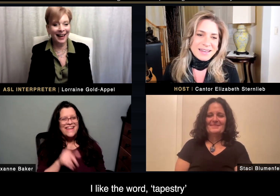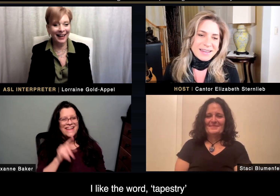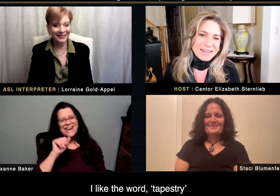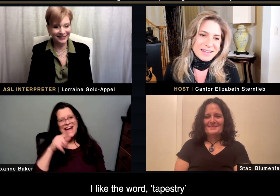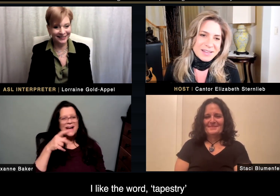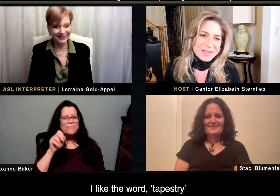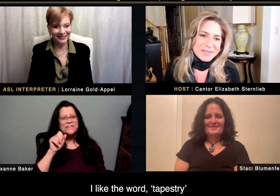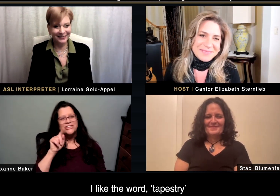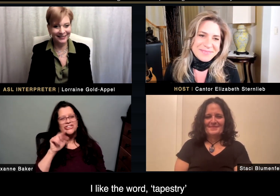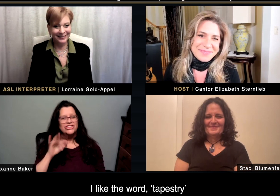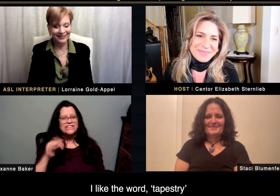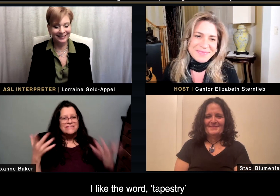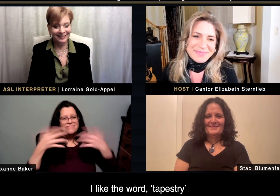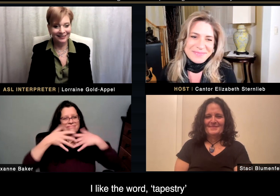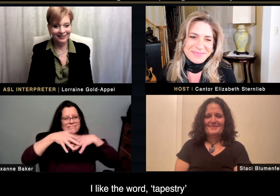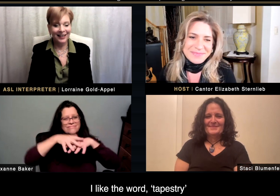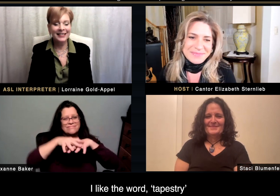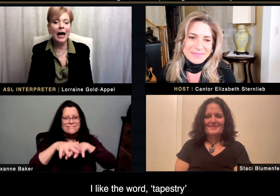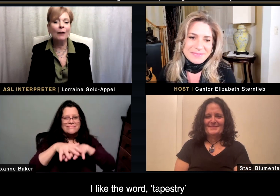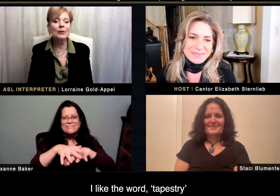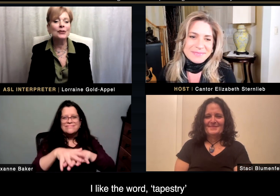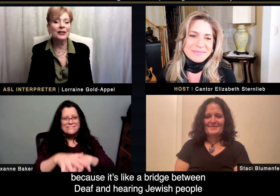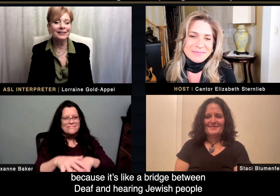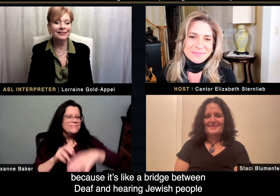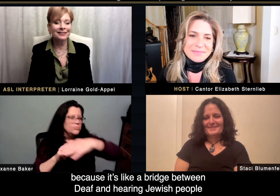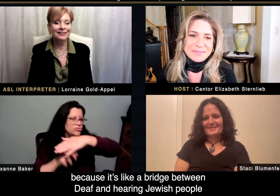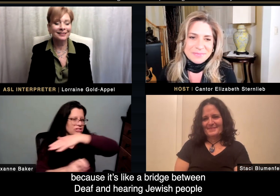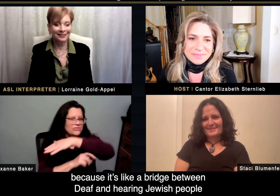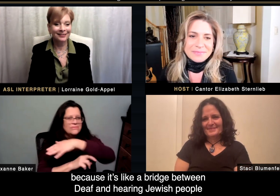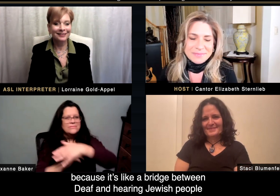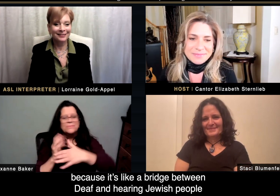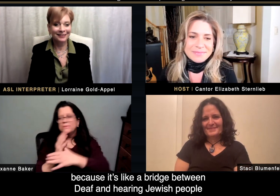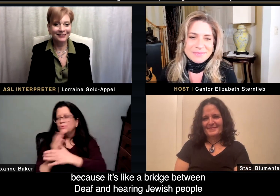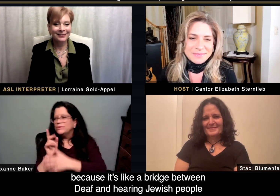I like that. A tapestry.